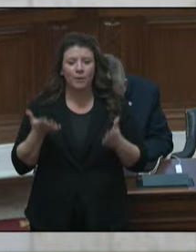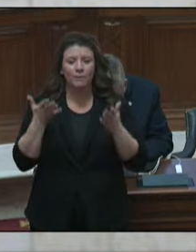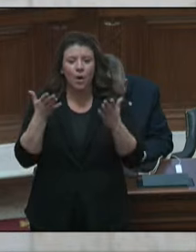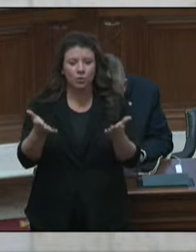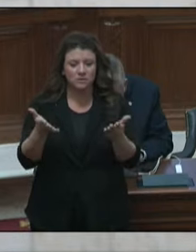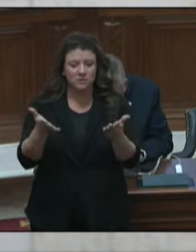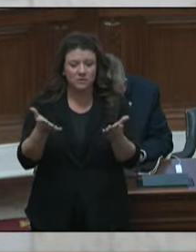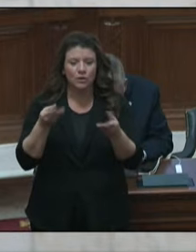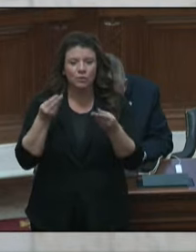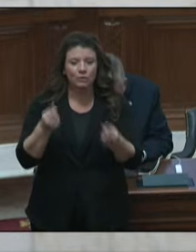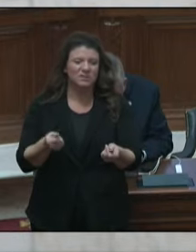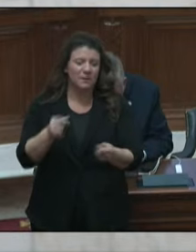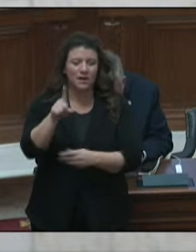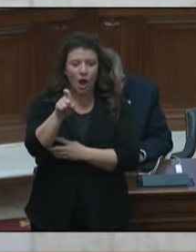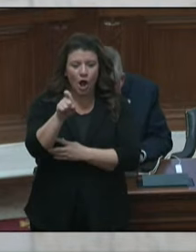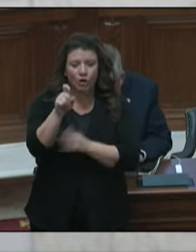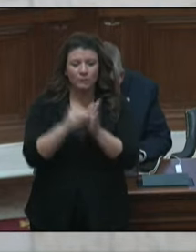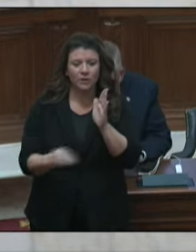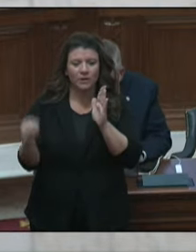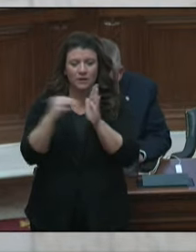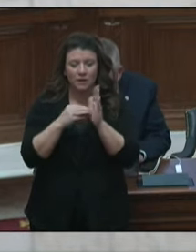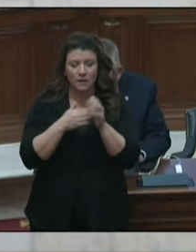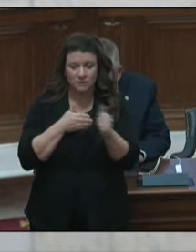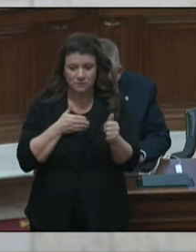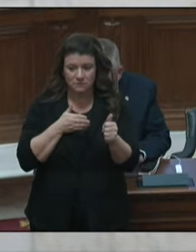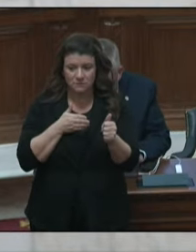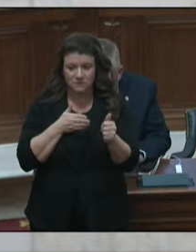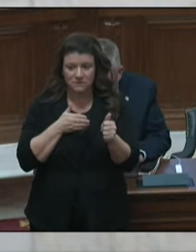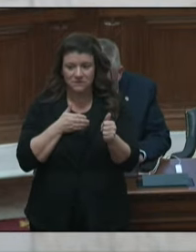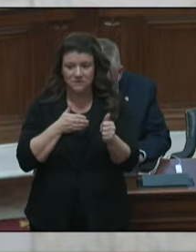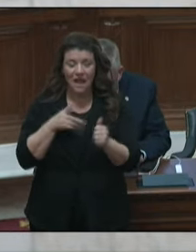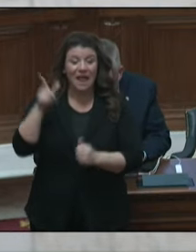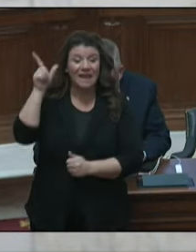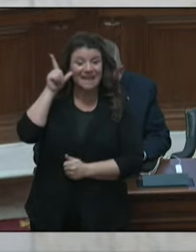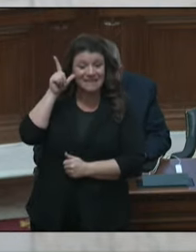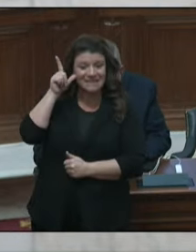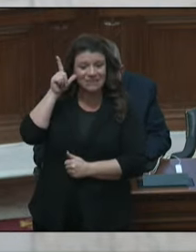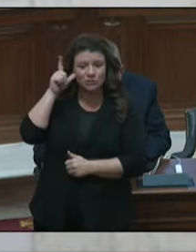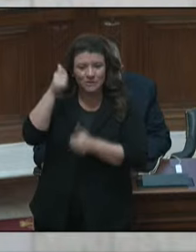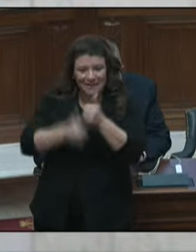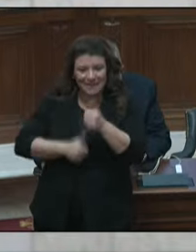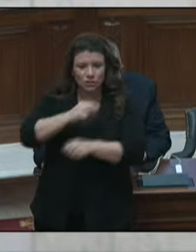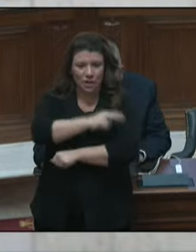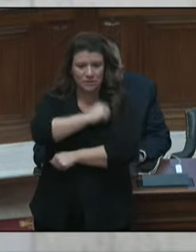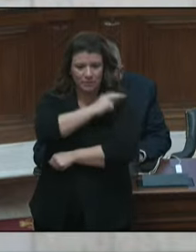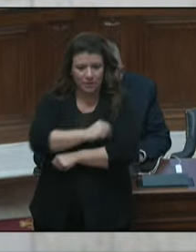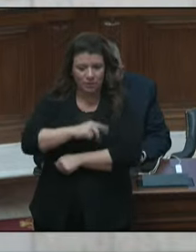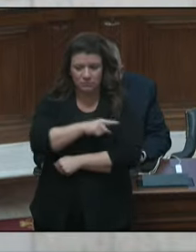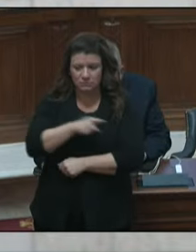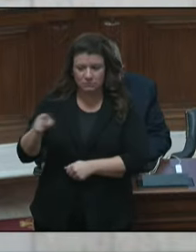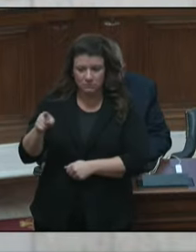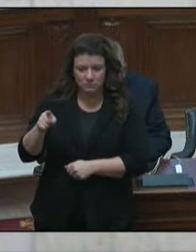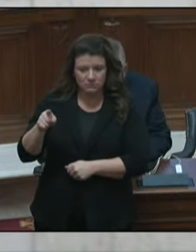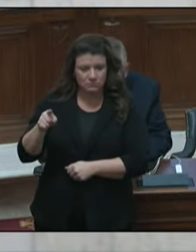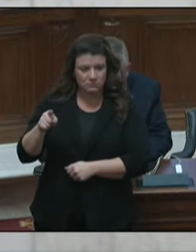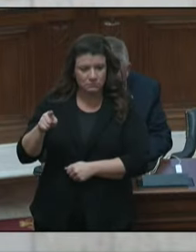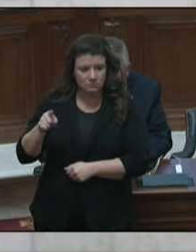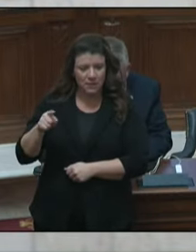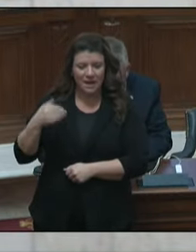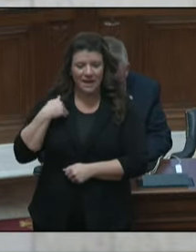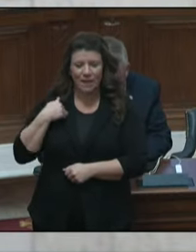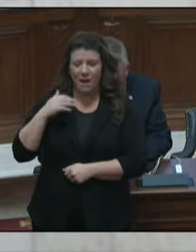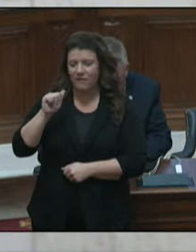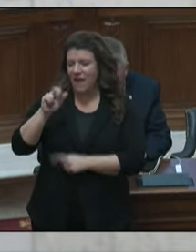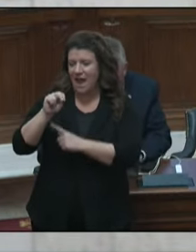I want to propose that we spend $100 million, listen to all of our hospitals, let probably Ann Erling figure